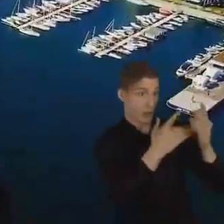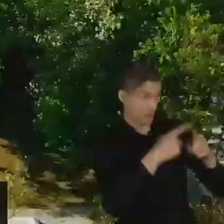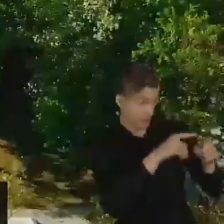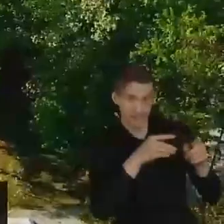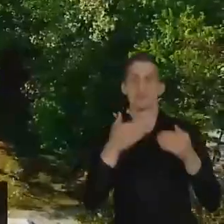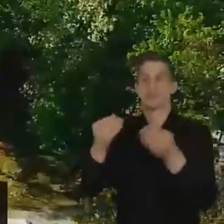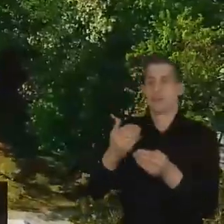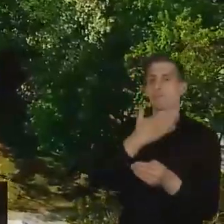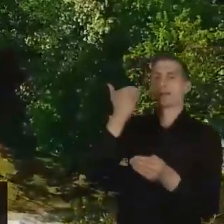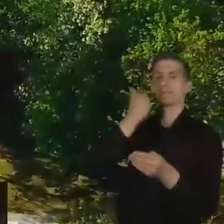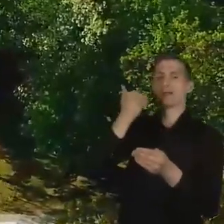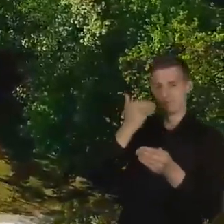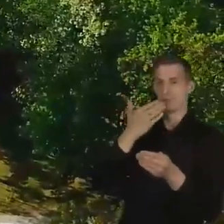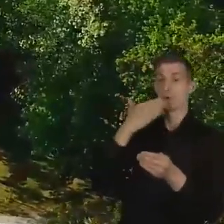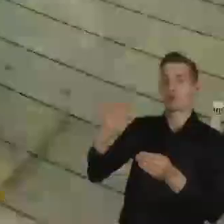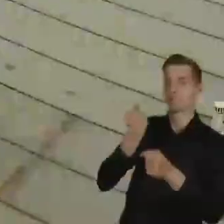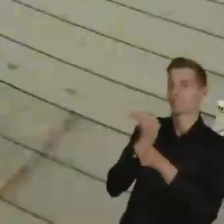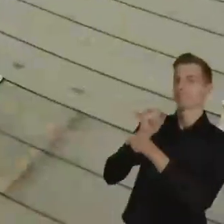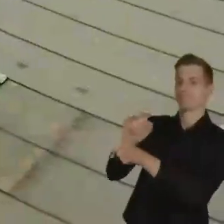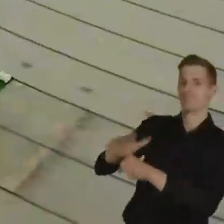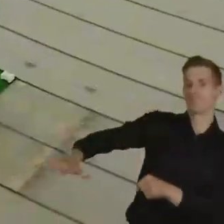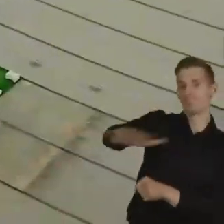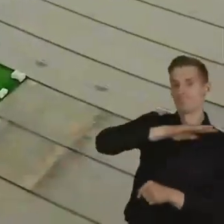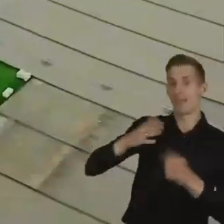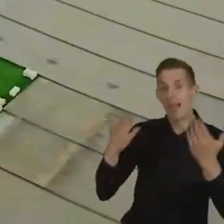conscious environmental protection and ecological solutions.